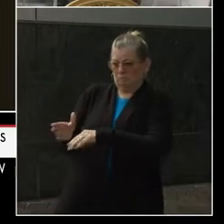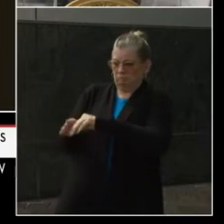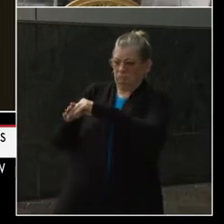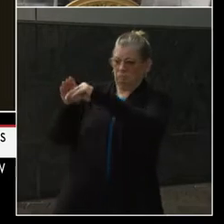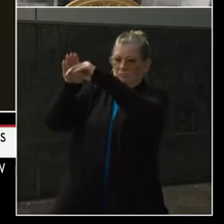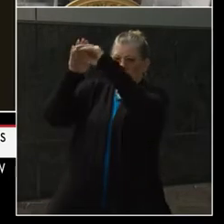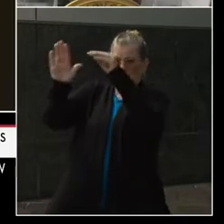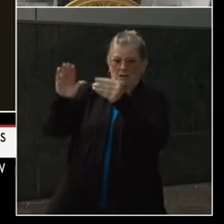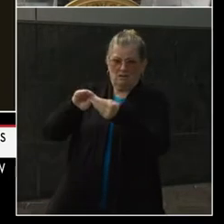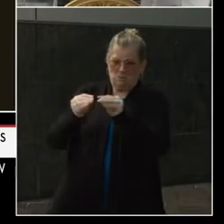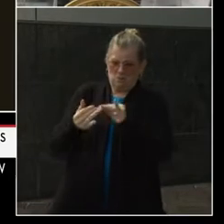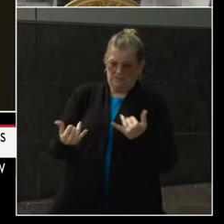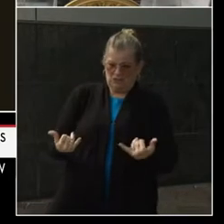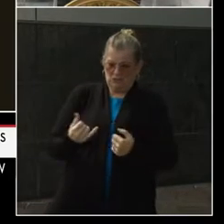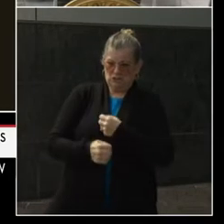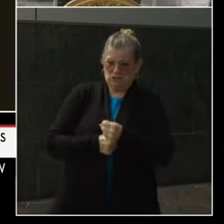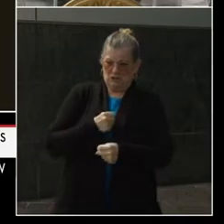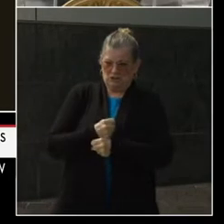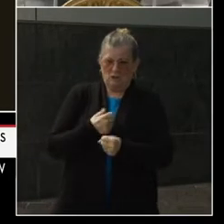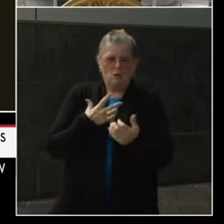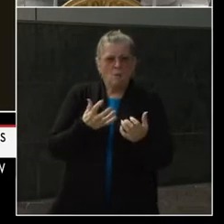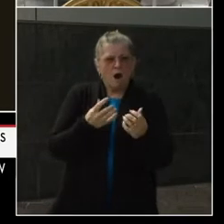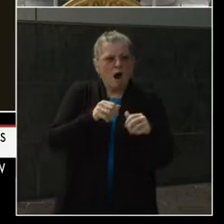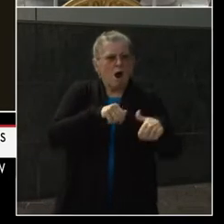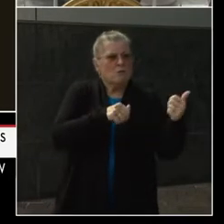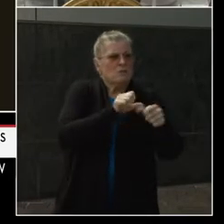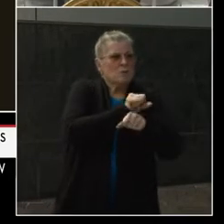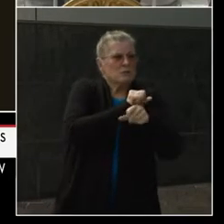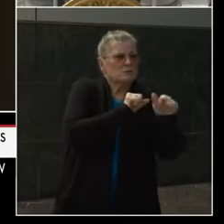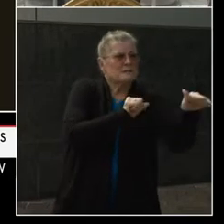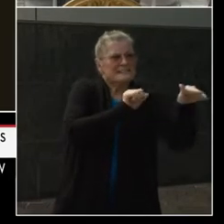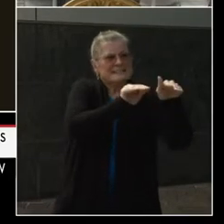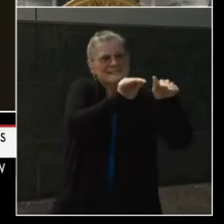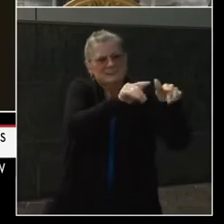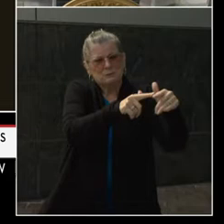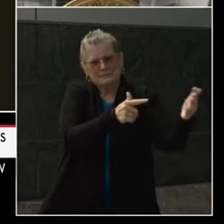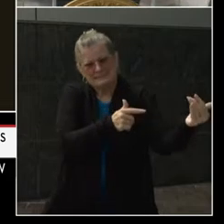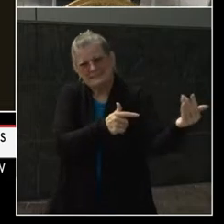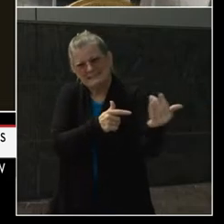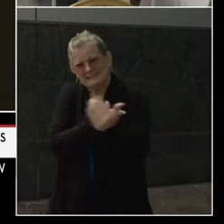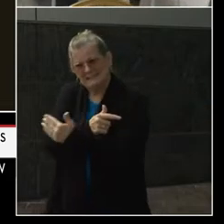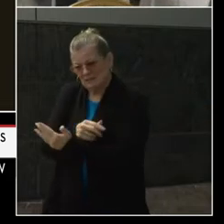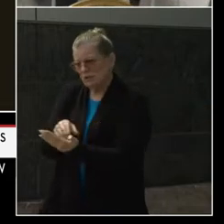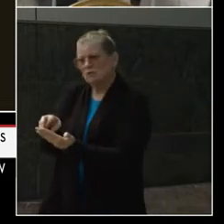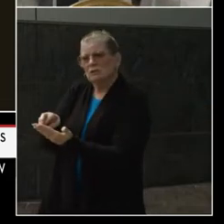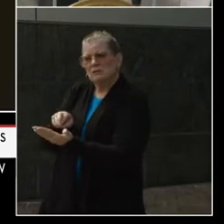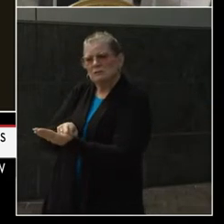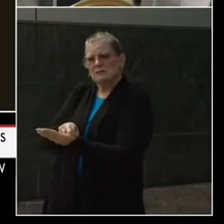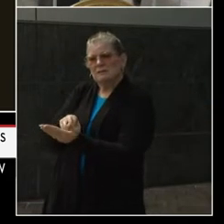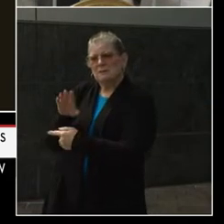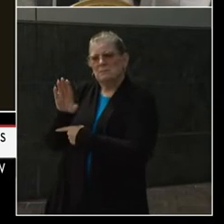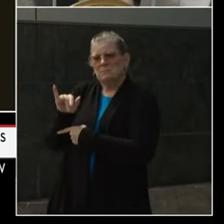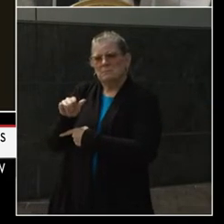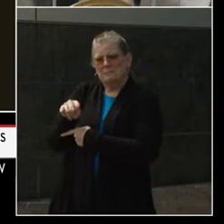To register for an intern today, please fill out an application online at